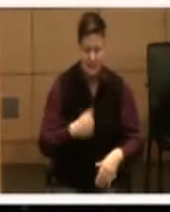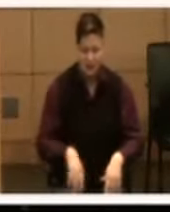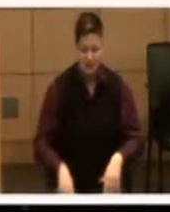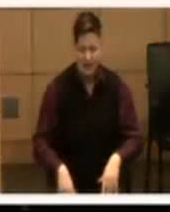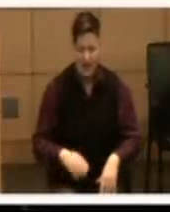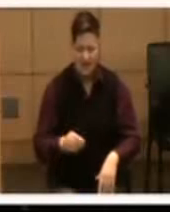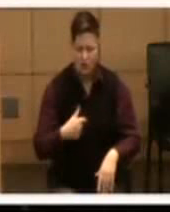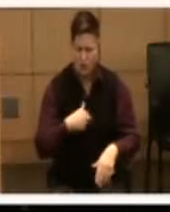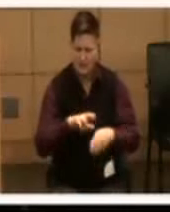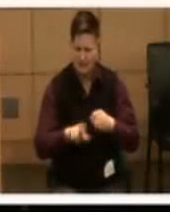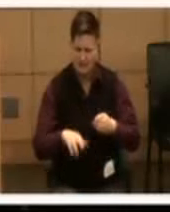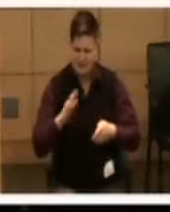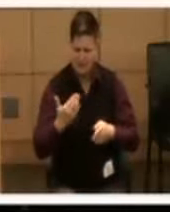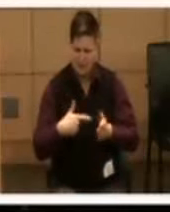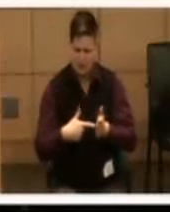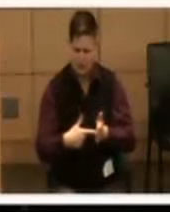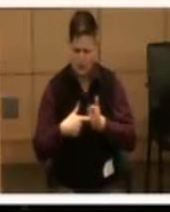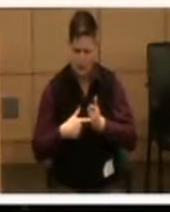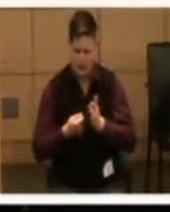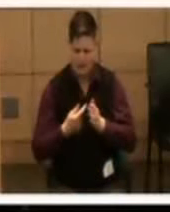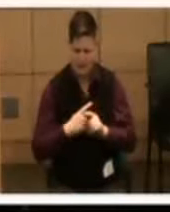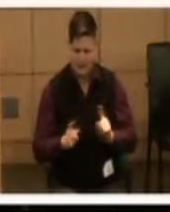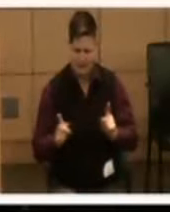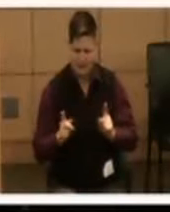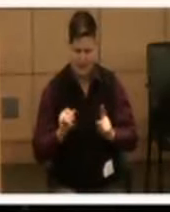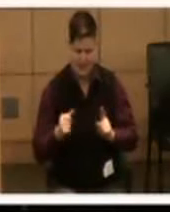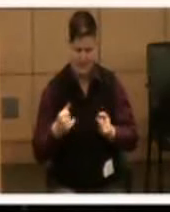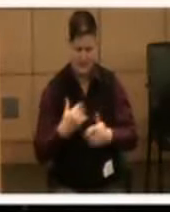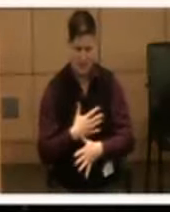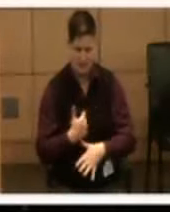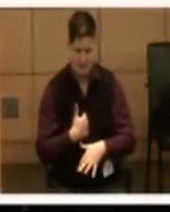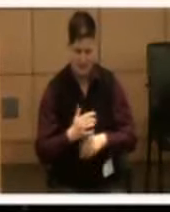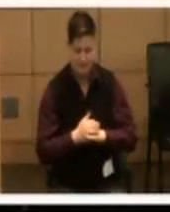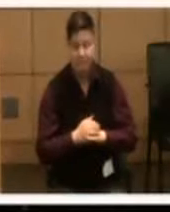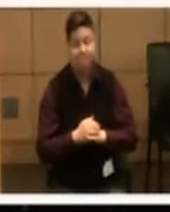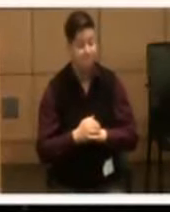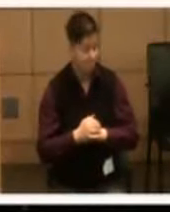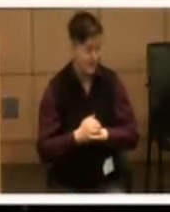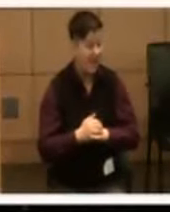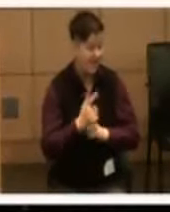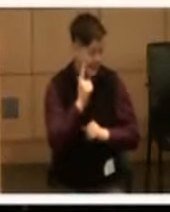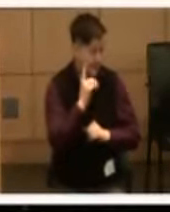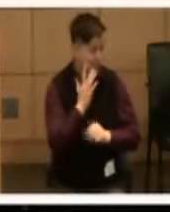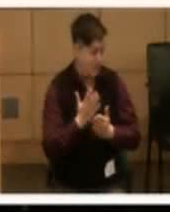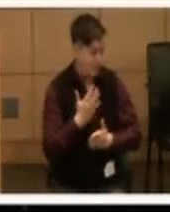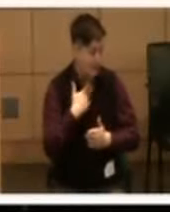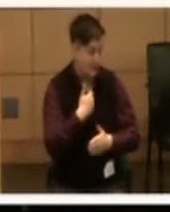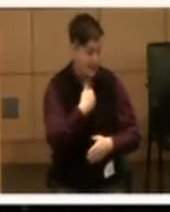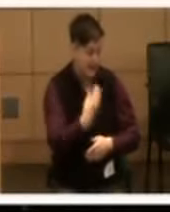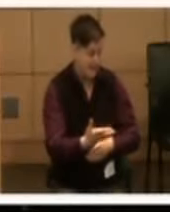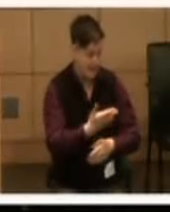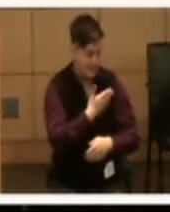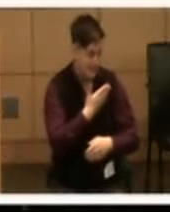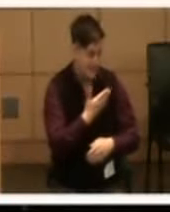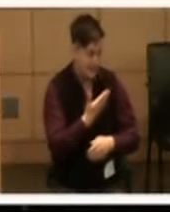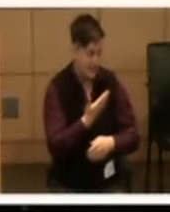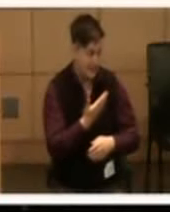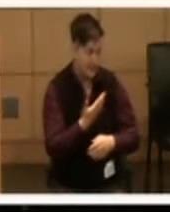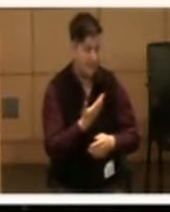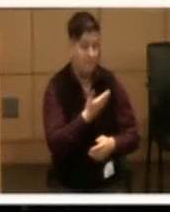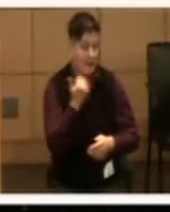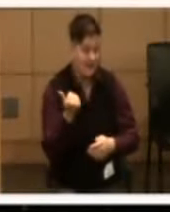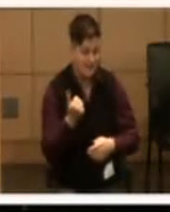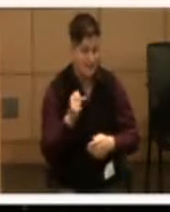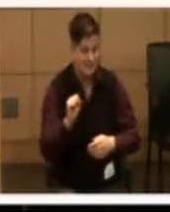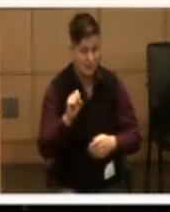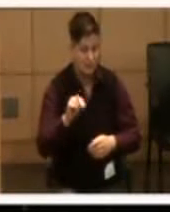little bit. So can we clarify that? Well, that I think that that's probably going to give them the greatest signal-to-noise ratio. And these